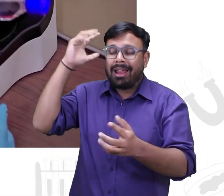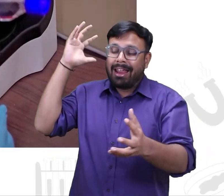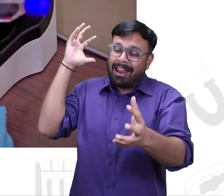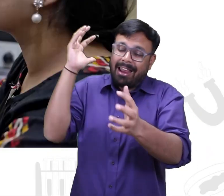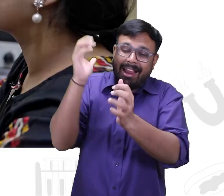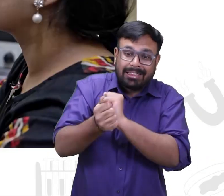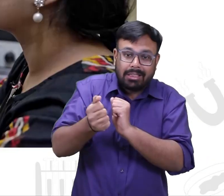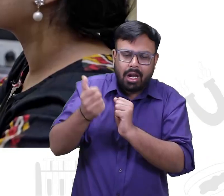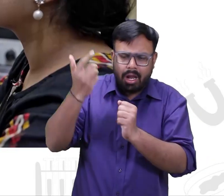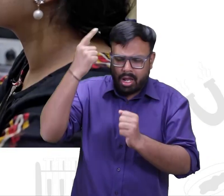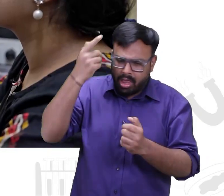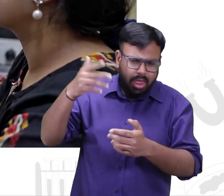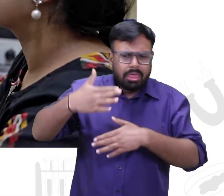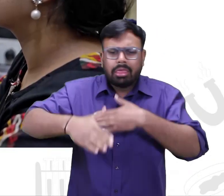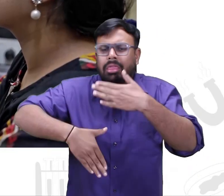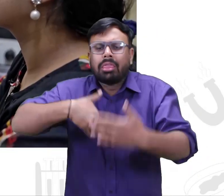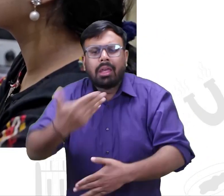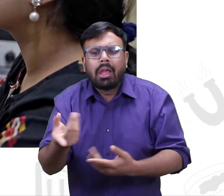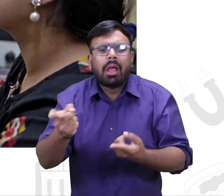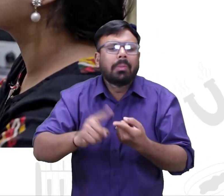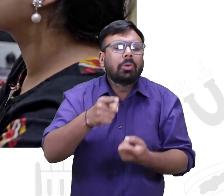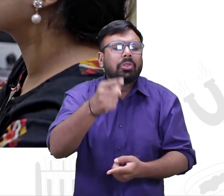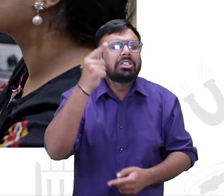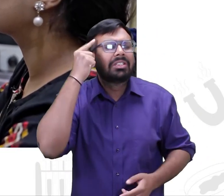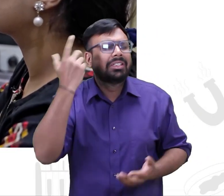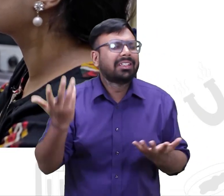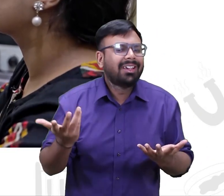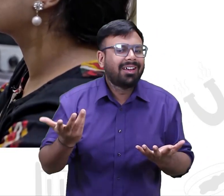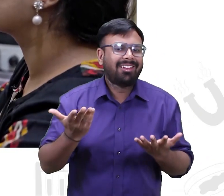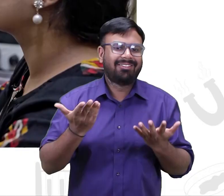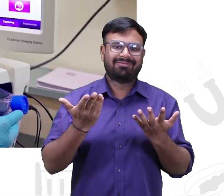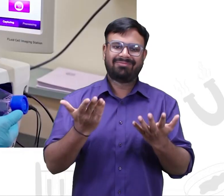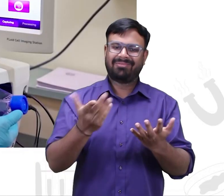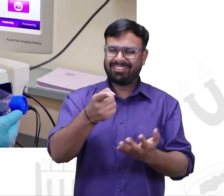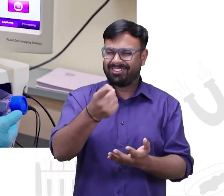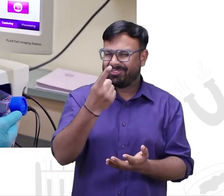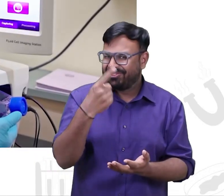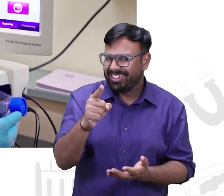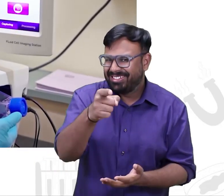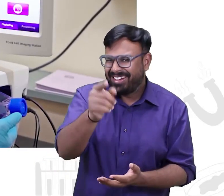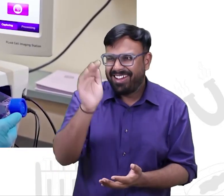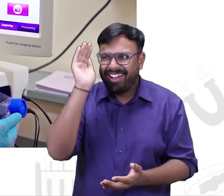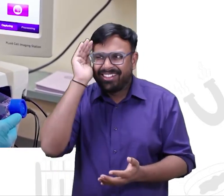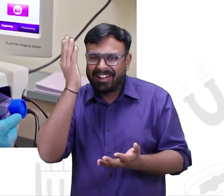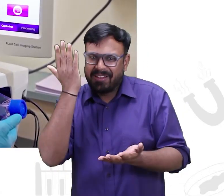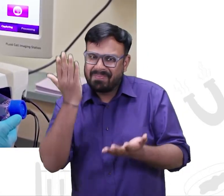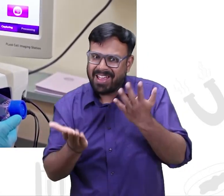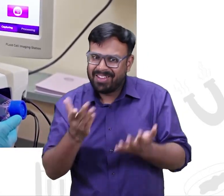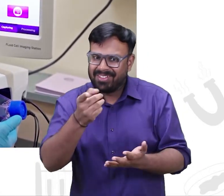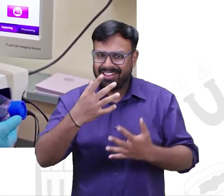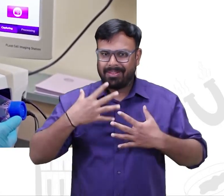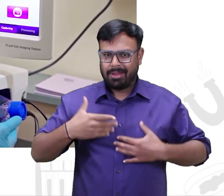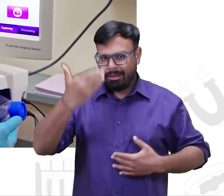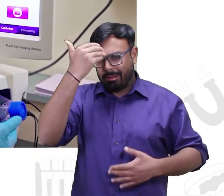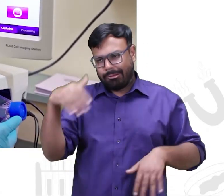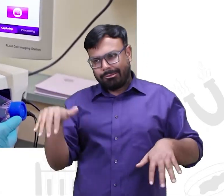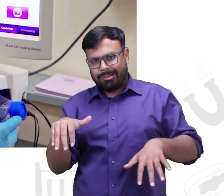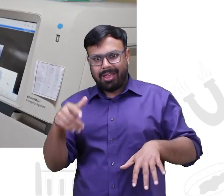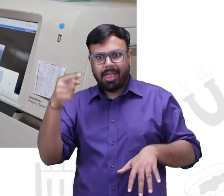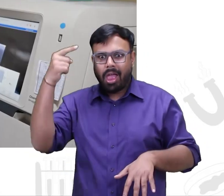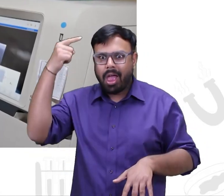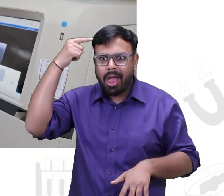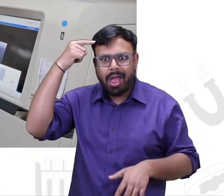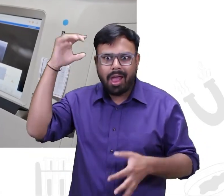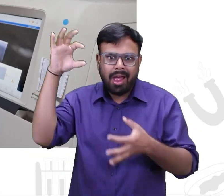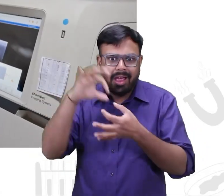system function is dependent on these intact axons. What happens if there's an injury, right? You must have heard of patients